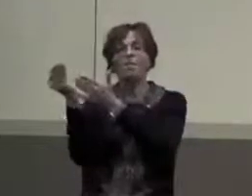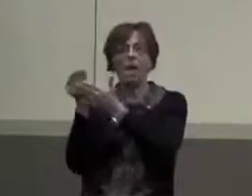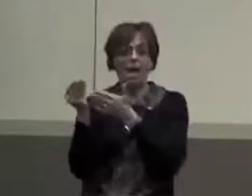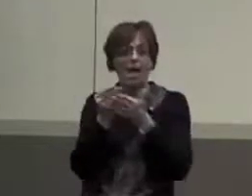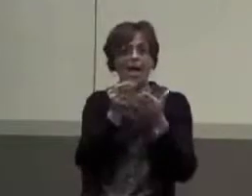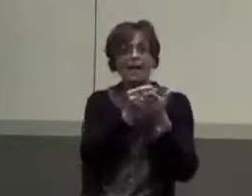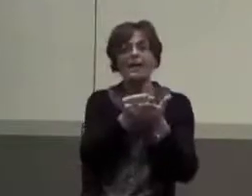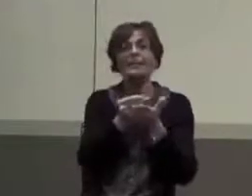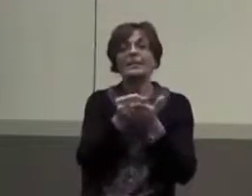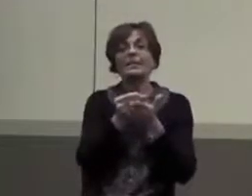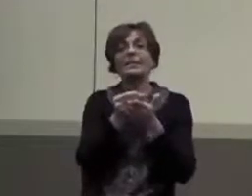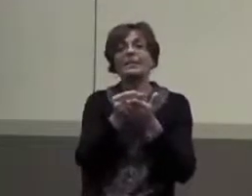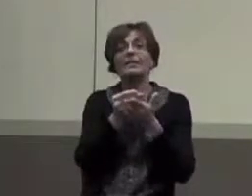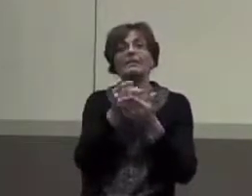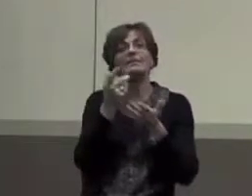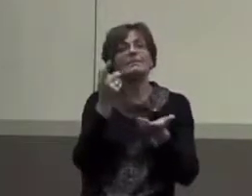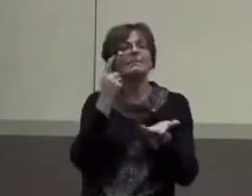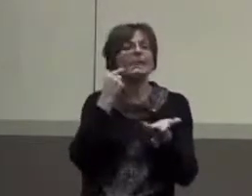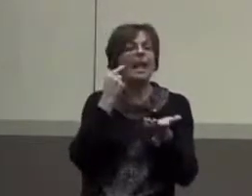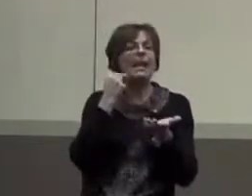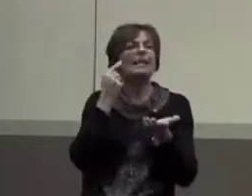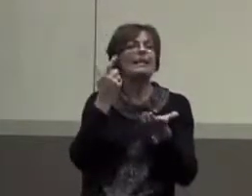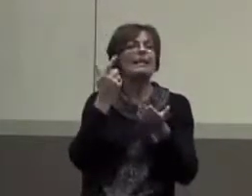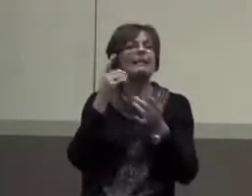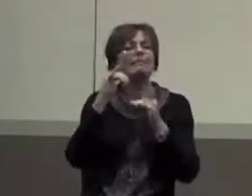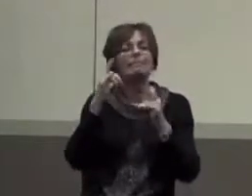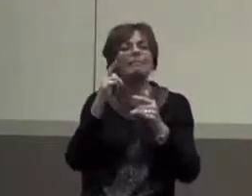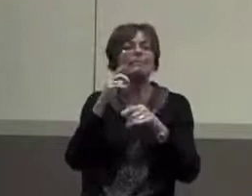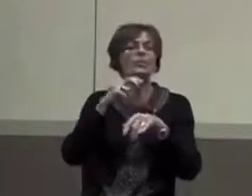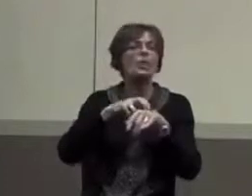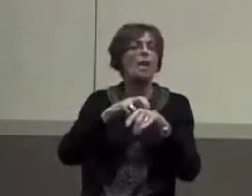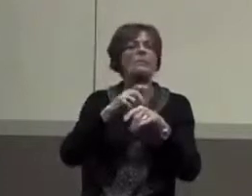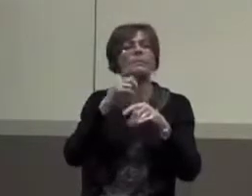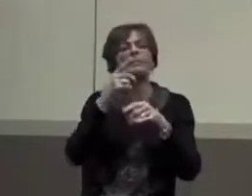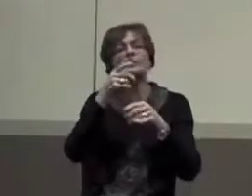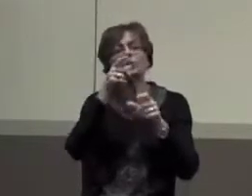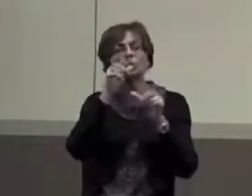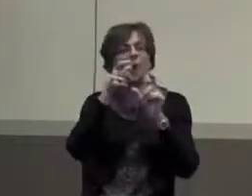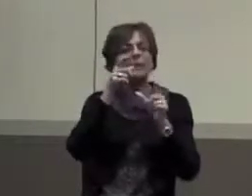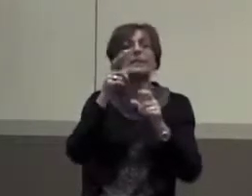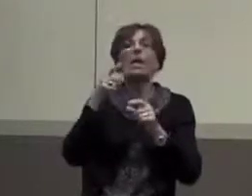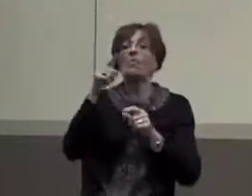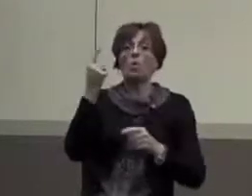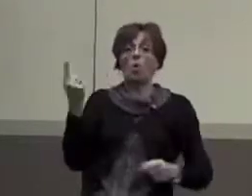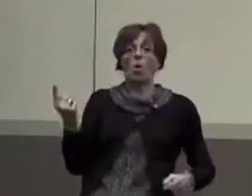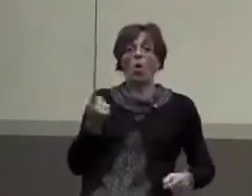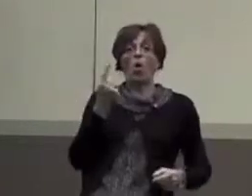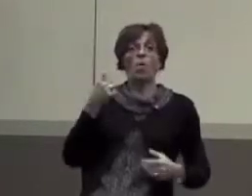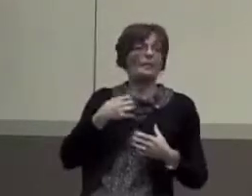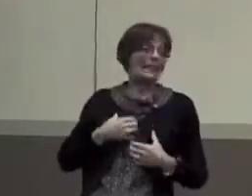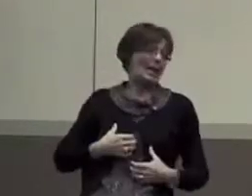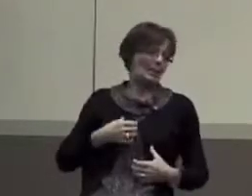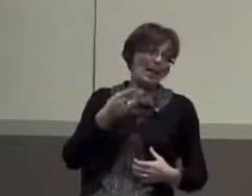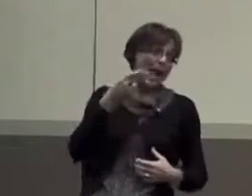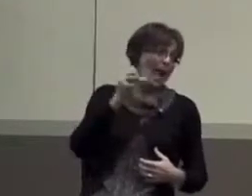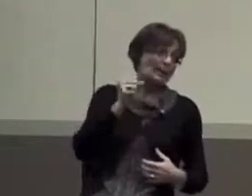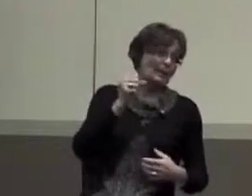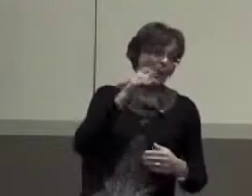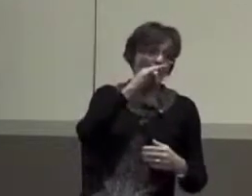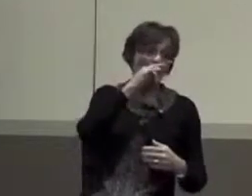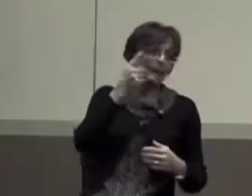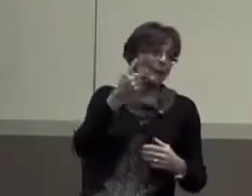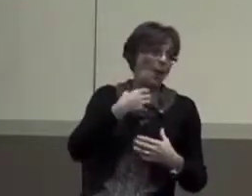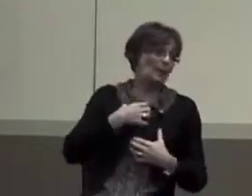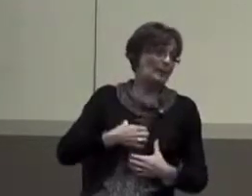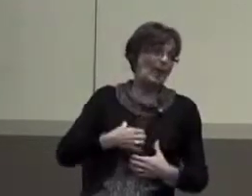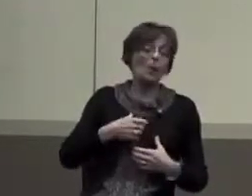like cookies and candy and chips, drinks, things that they're always hungry. High schoolers are always hungry, so that's a big motivator is